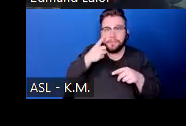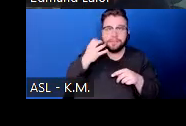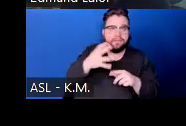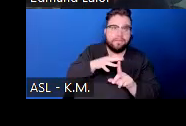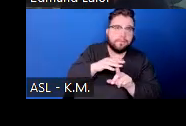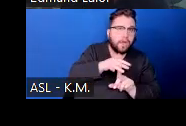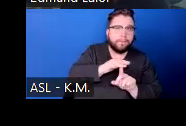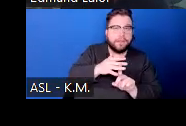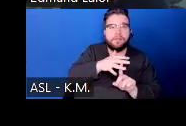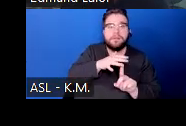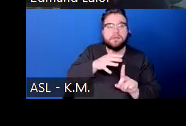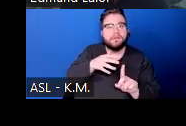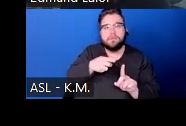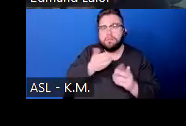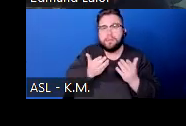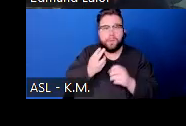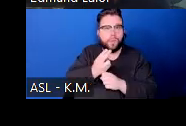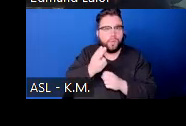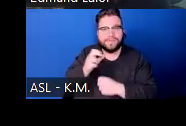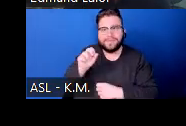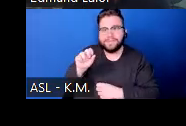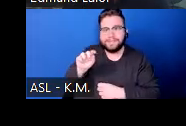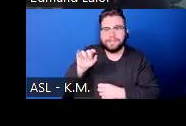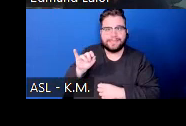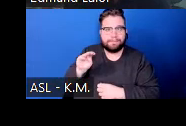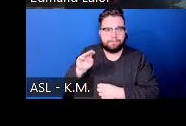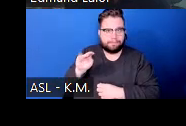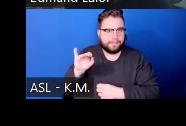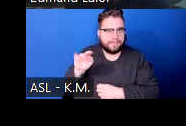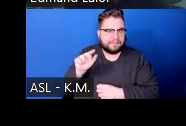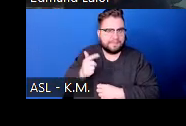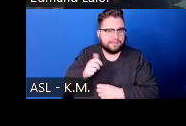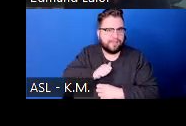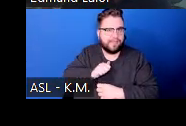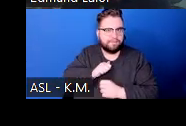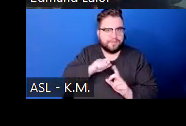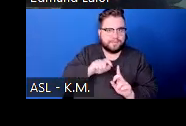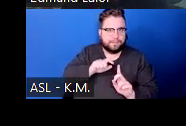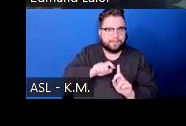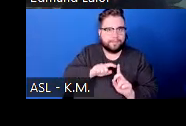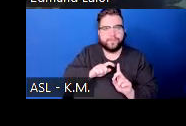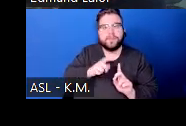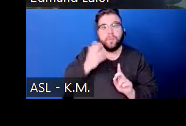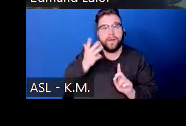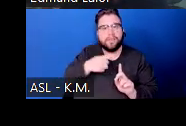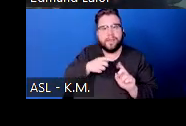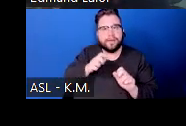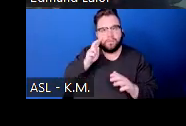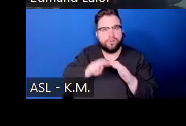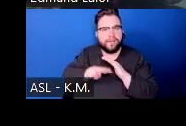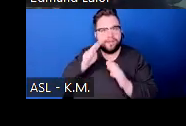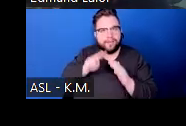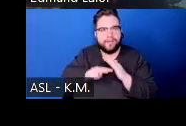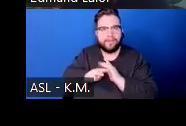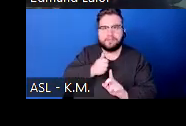use things like stimming, for example, which is a thing that they can predict, a sensory input that they can then predict rather than an external stimulus, which they might find harder